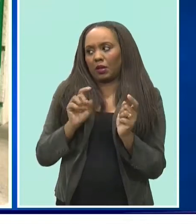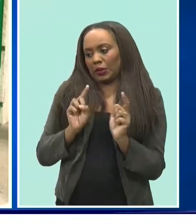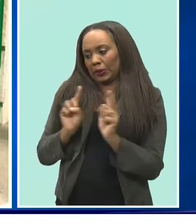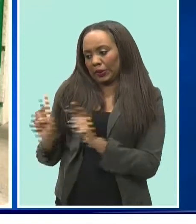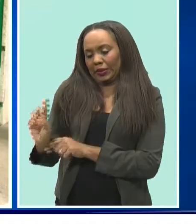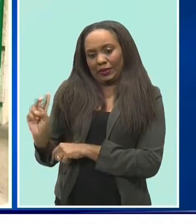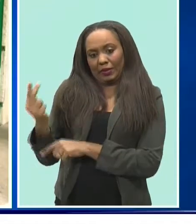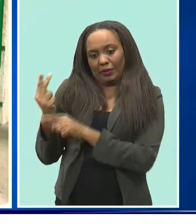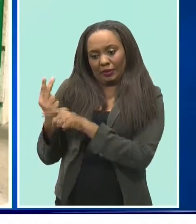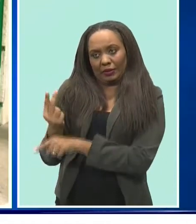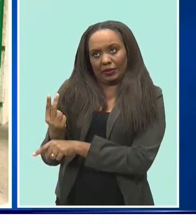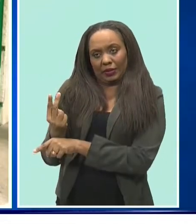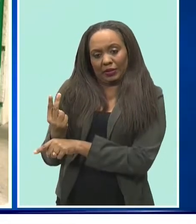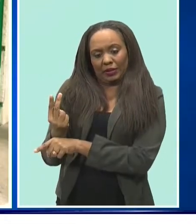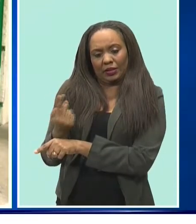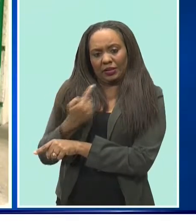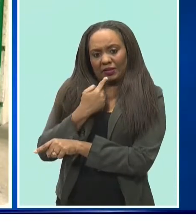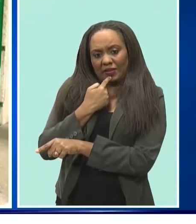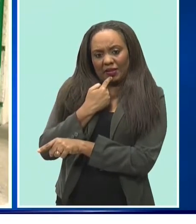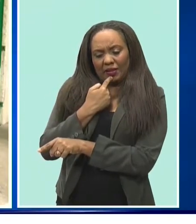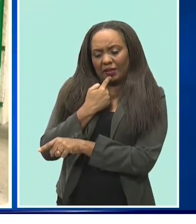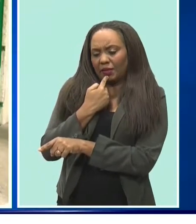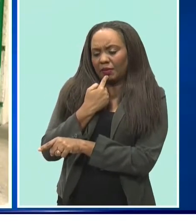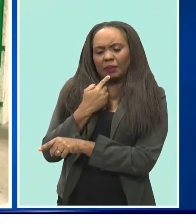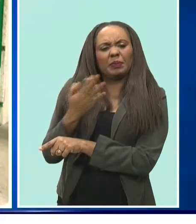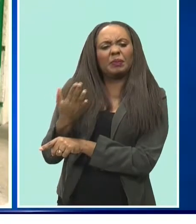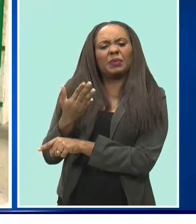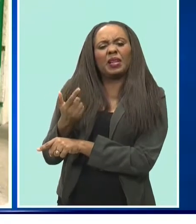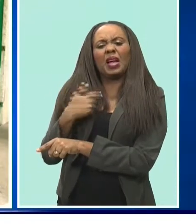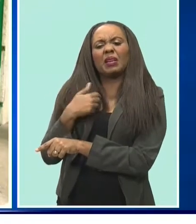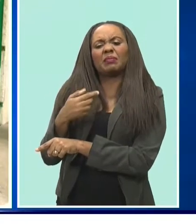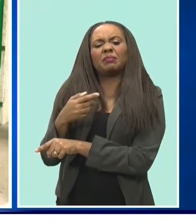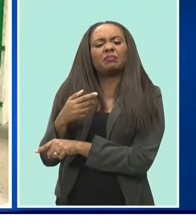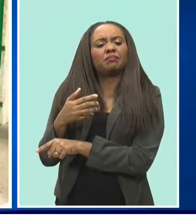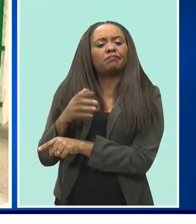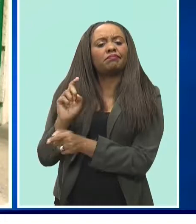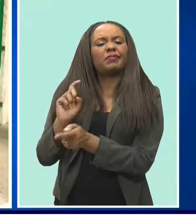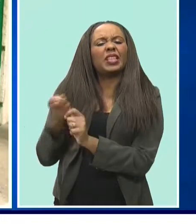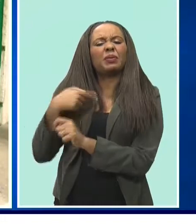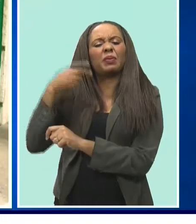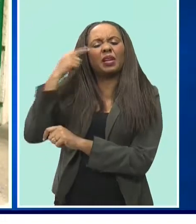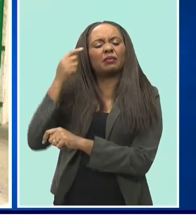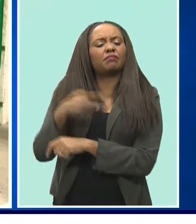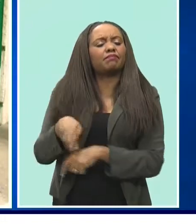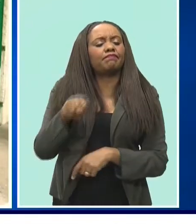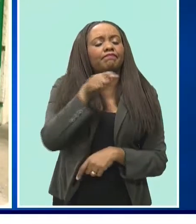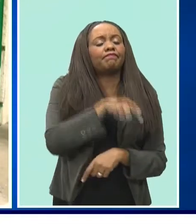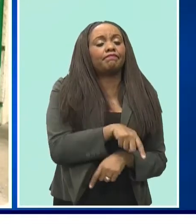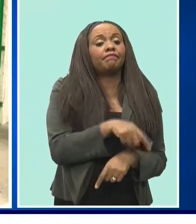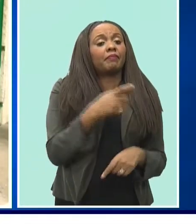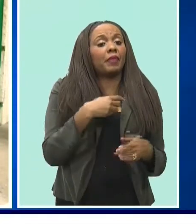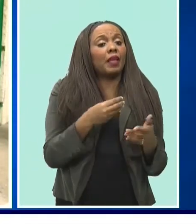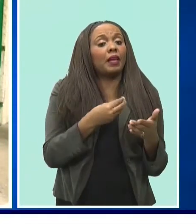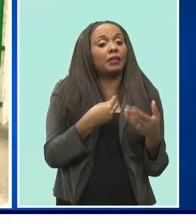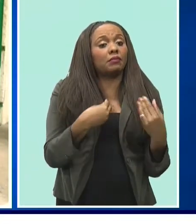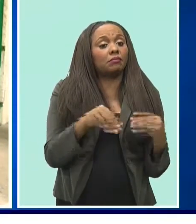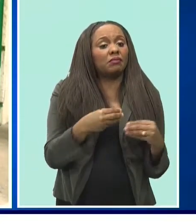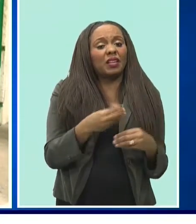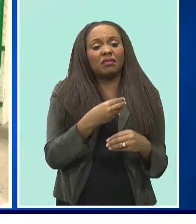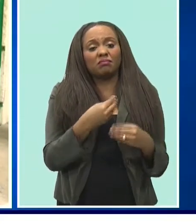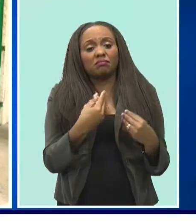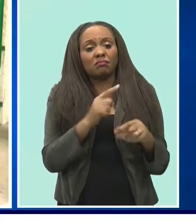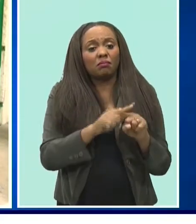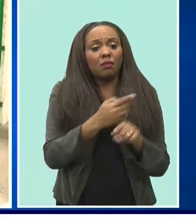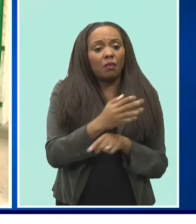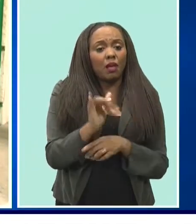more likely to say, you know what, I'm going to revert back to selling my corn curls and cheese sticks and all the other unhealthy things. But if there is a